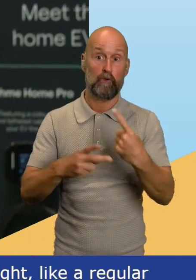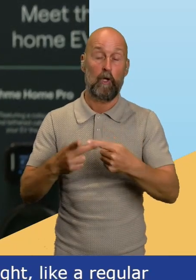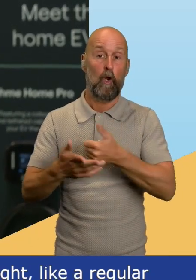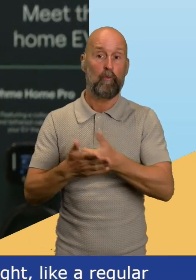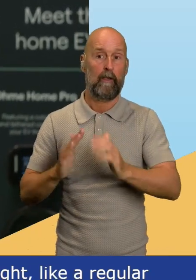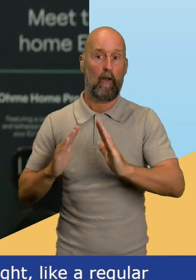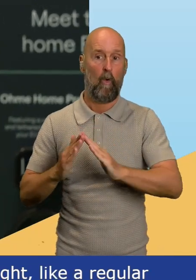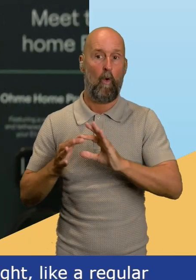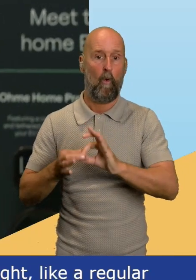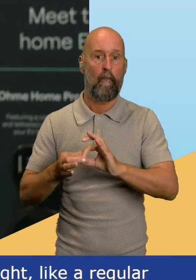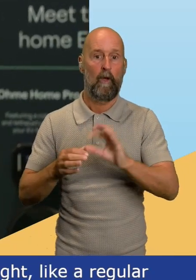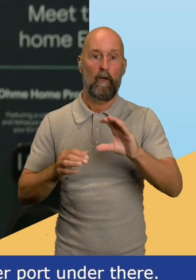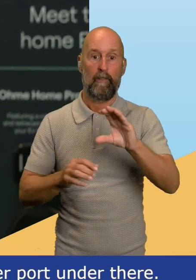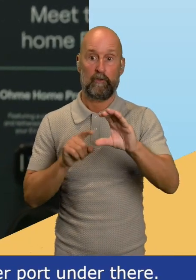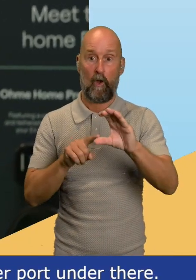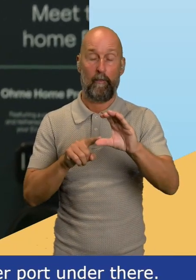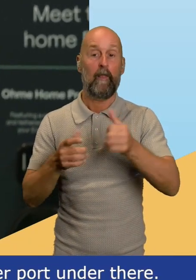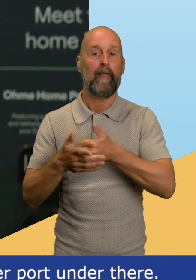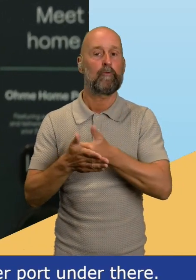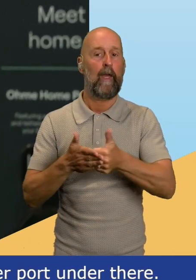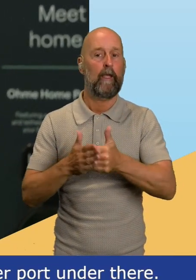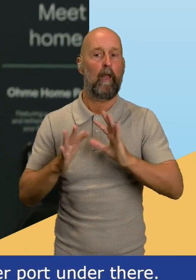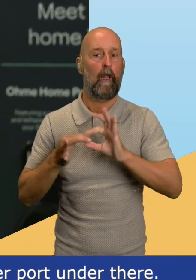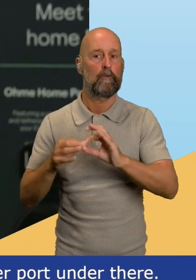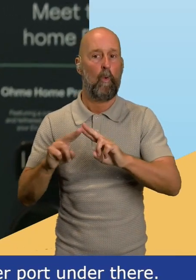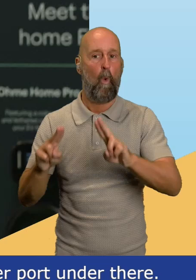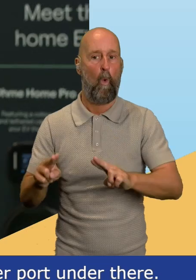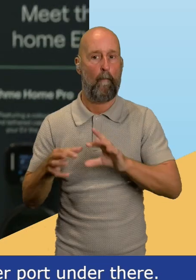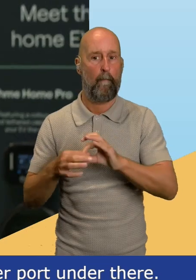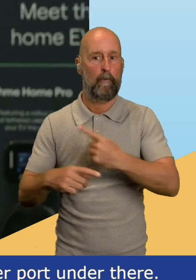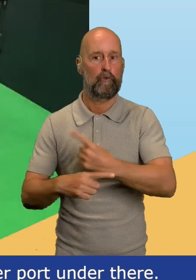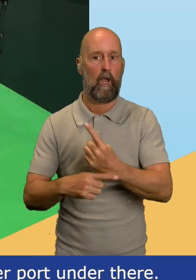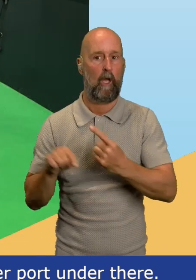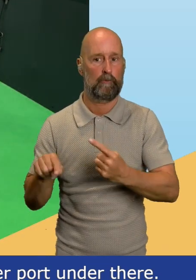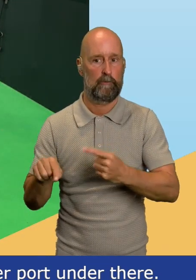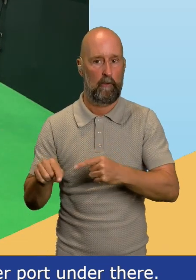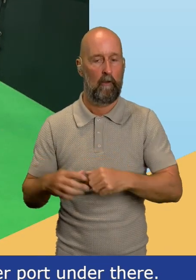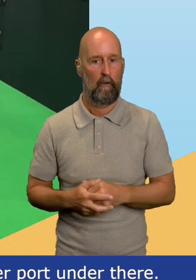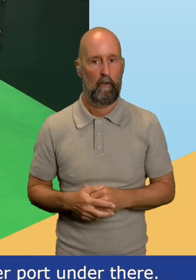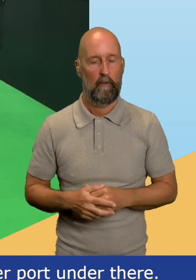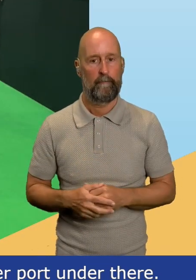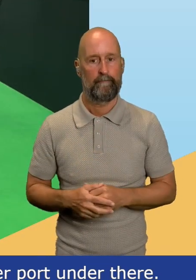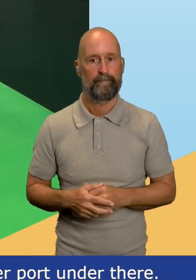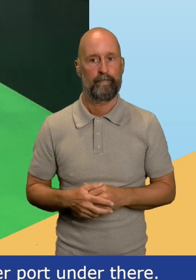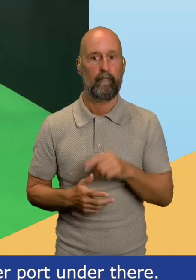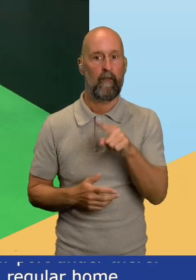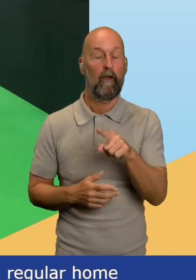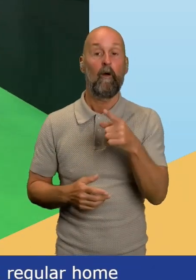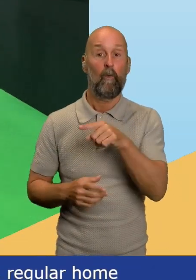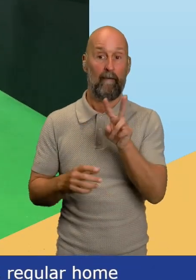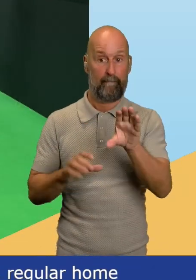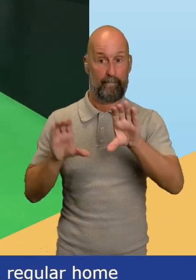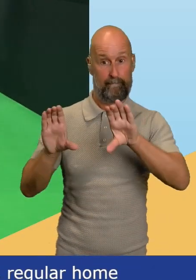charge. You've just opened up the top part, which is the regular home charge. Okay. And then behind you, you've got what we'd call a tethered charging